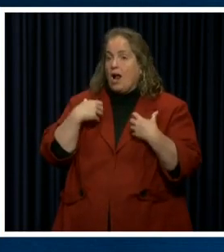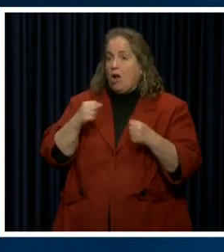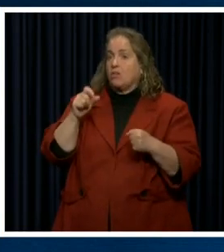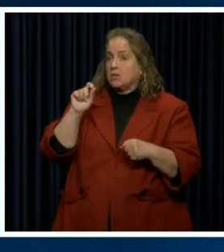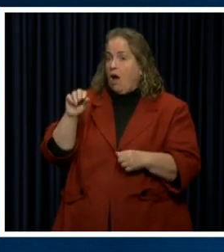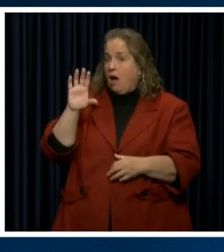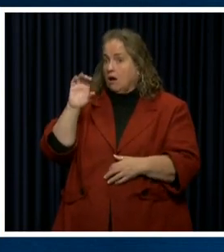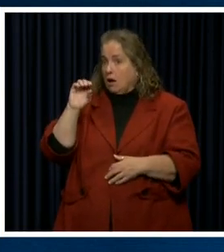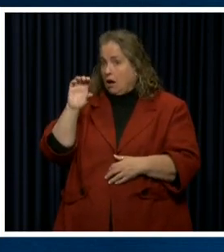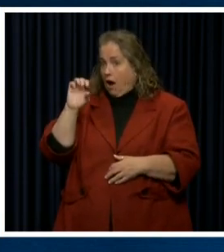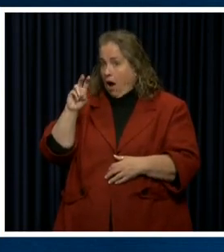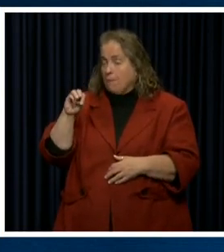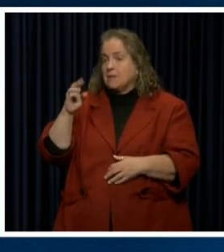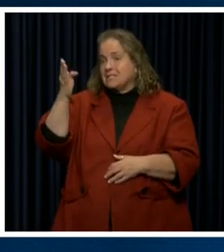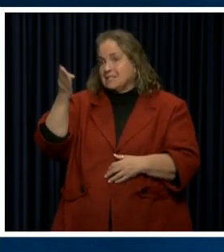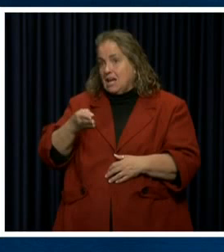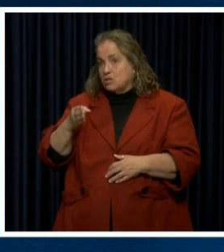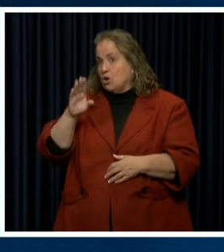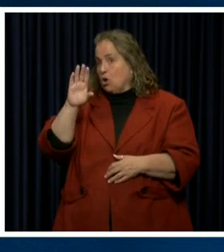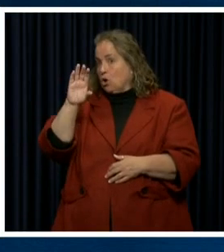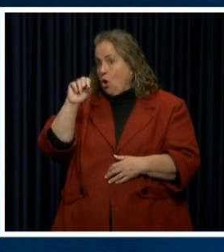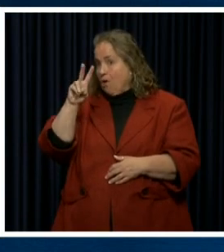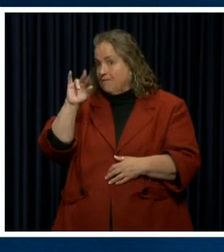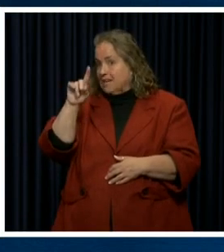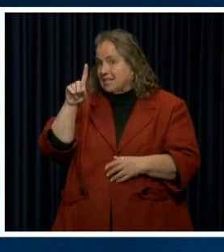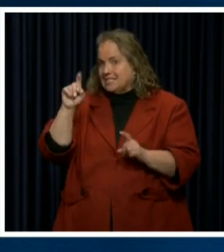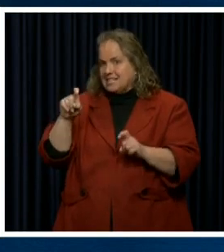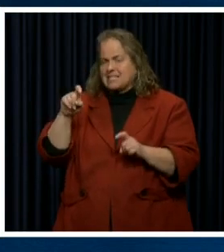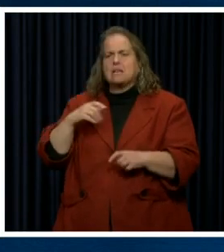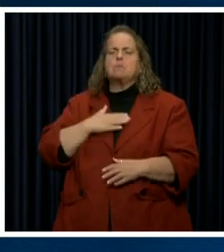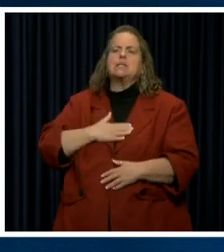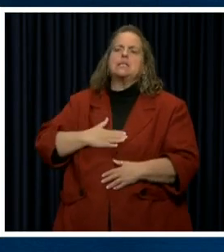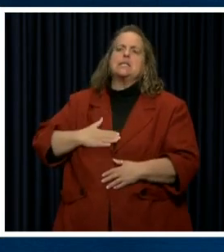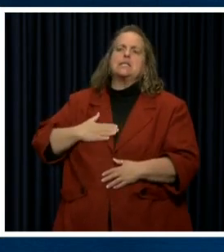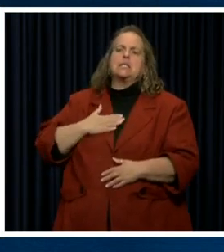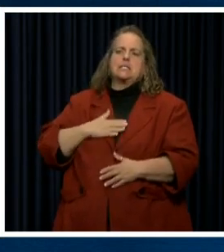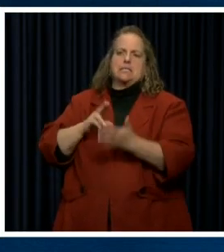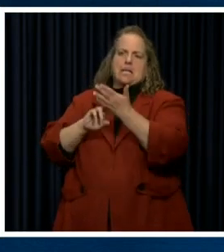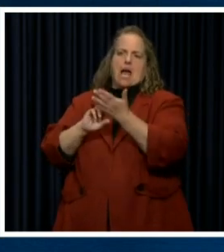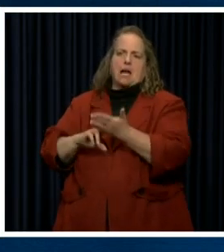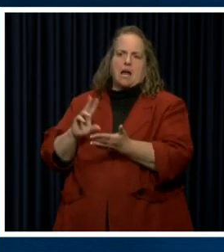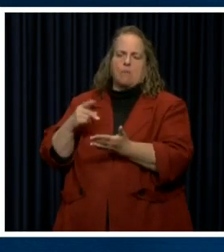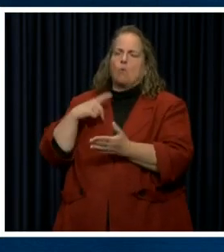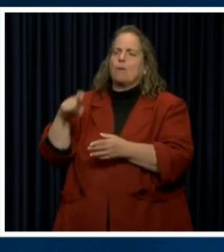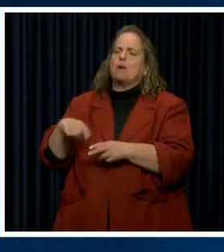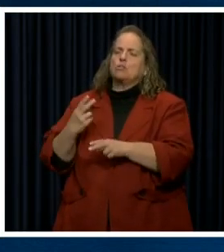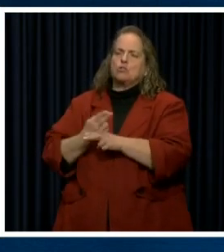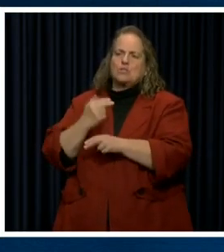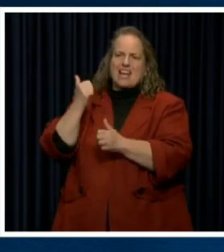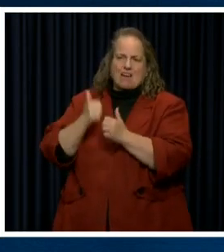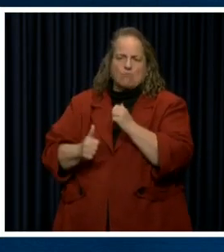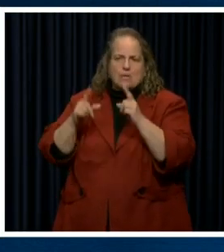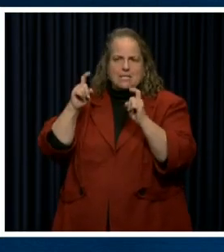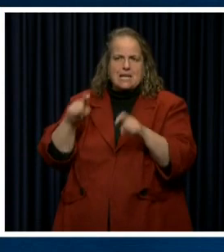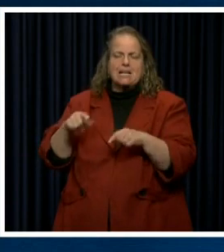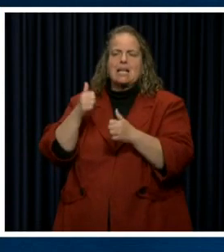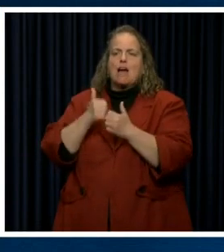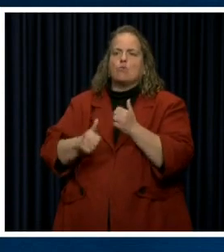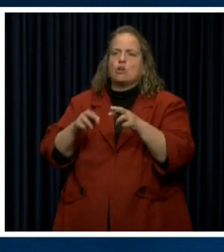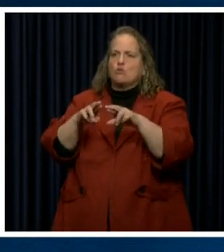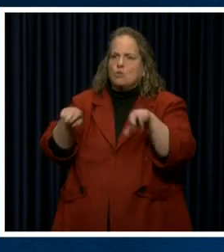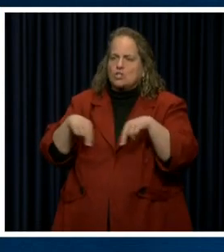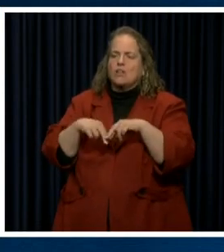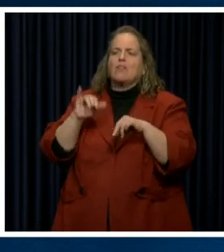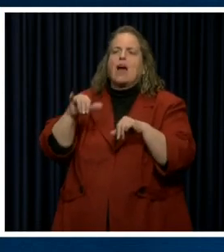KrogerHealth.com/COVID testing. Please, let's make sure we use every test in every region. That will give us the